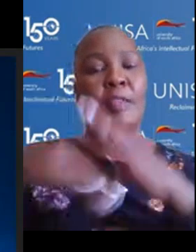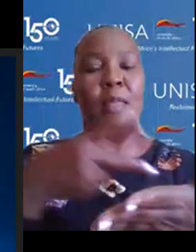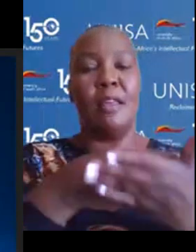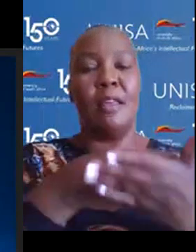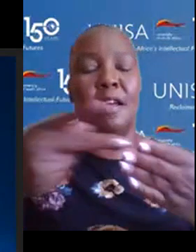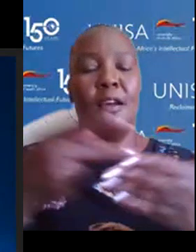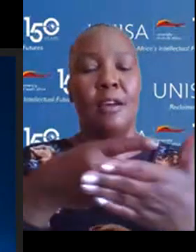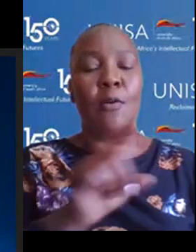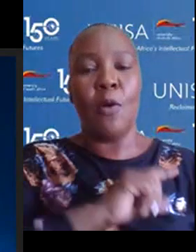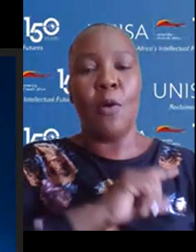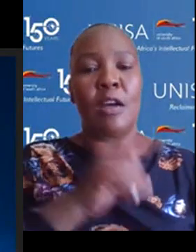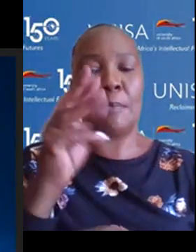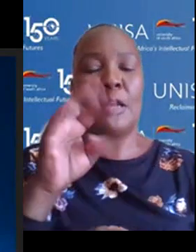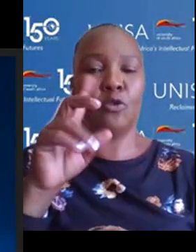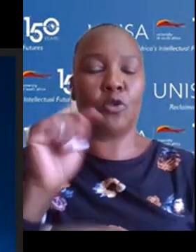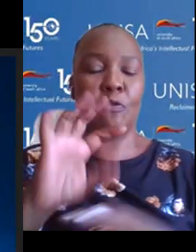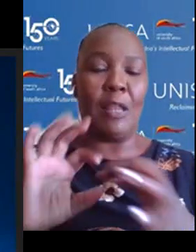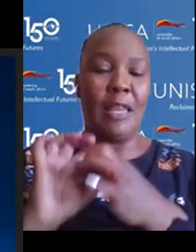it is Microsoft linked.